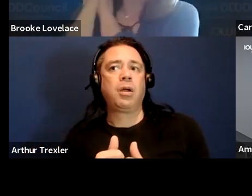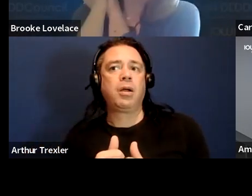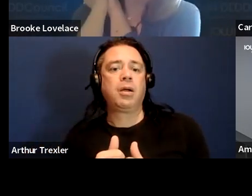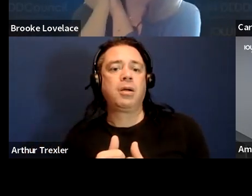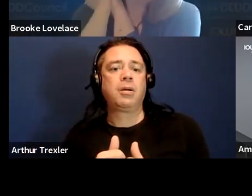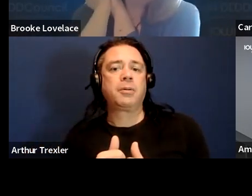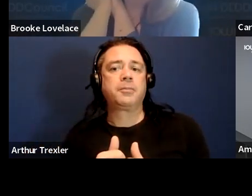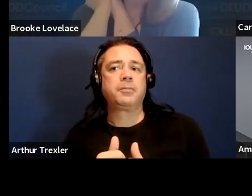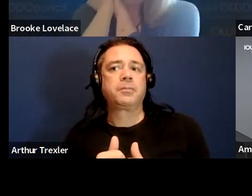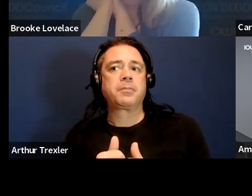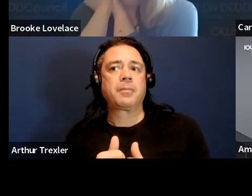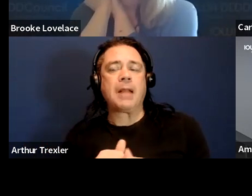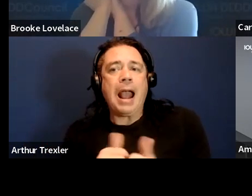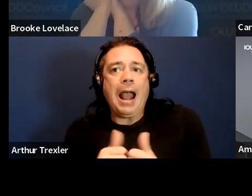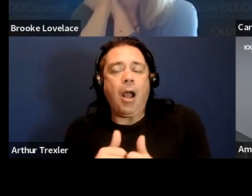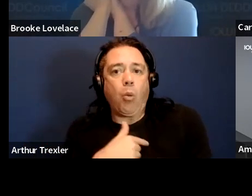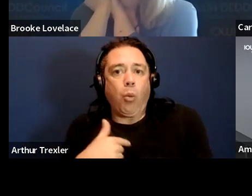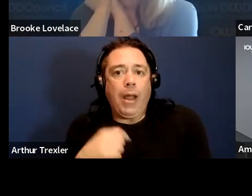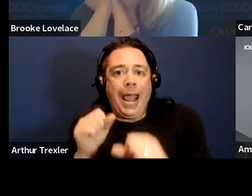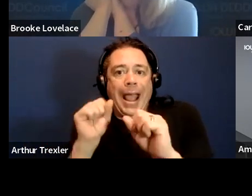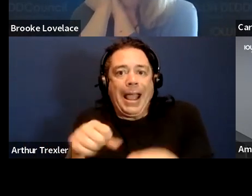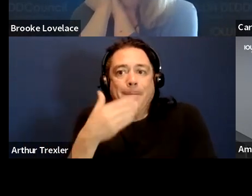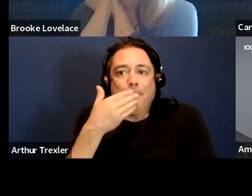how we can best do that.